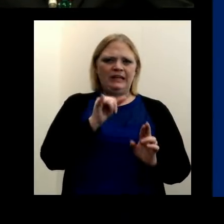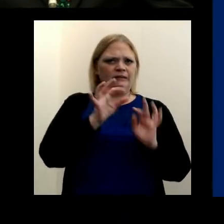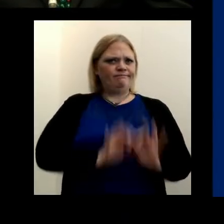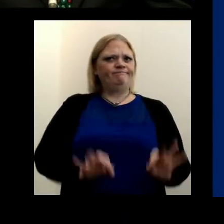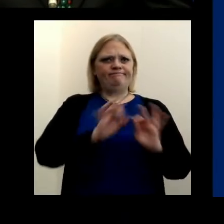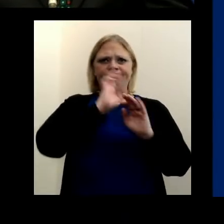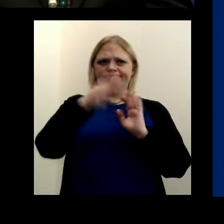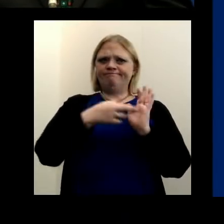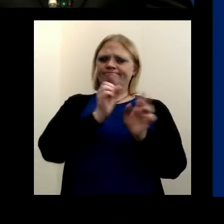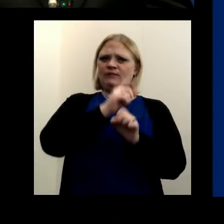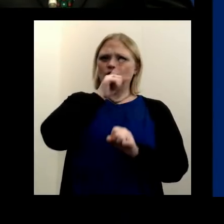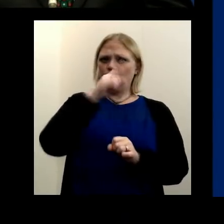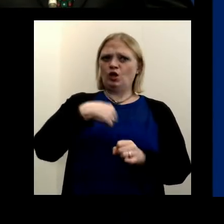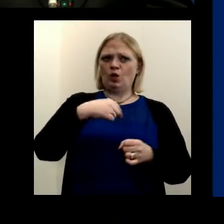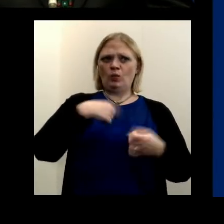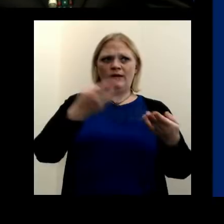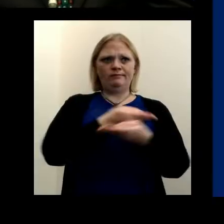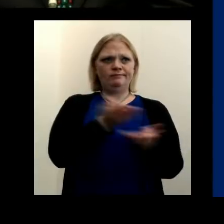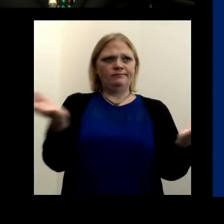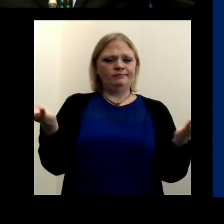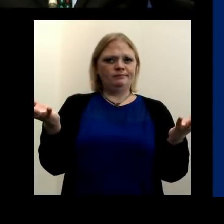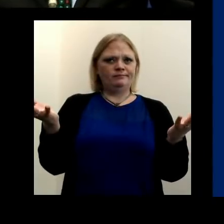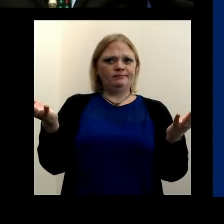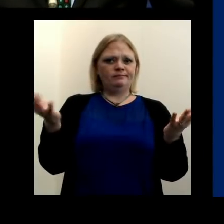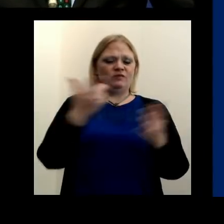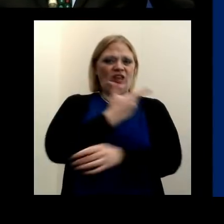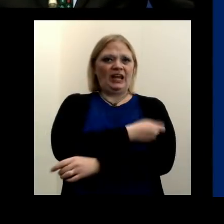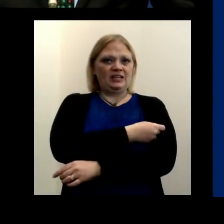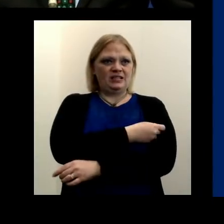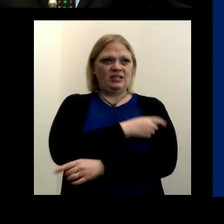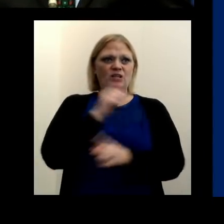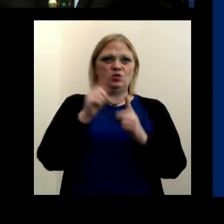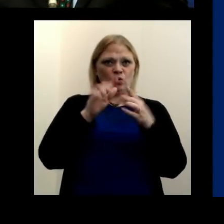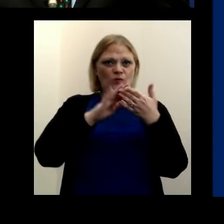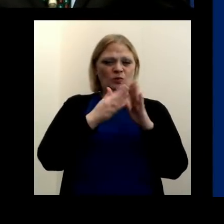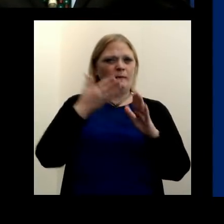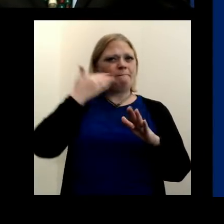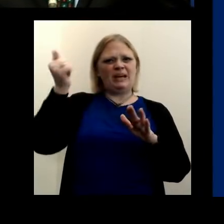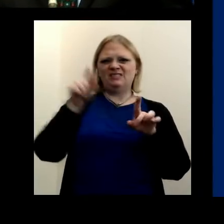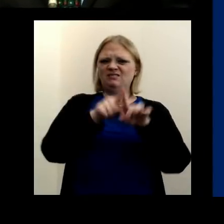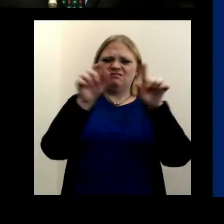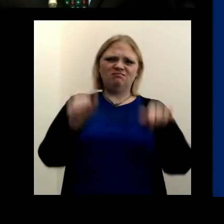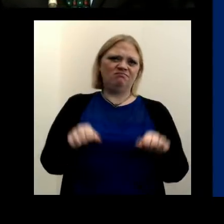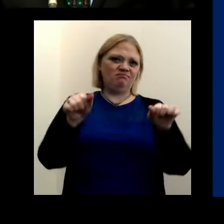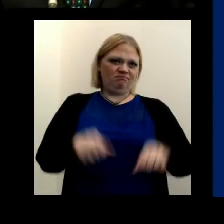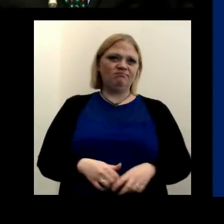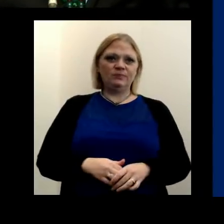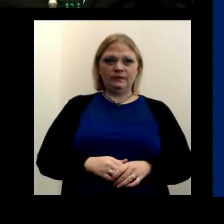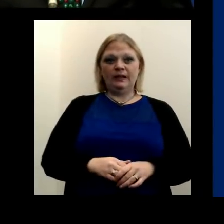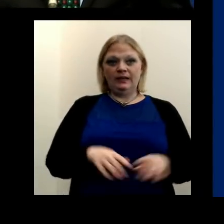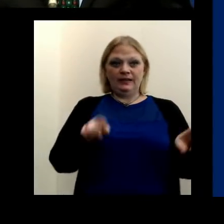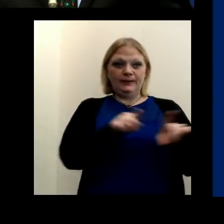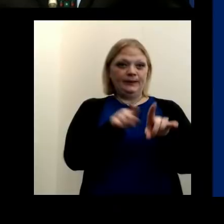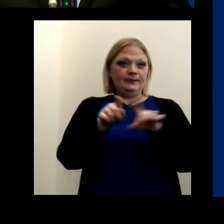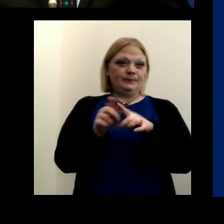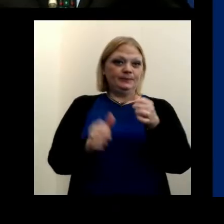which is ensure that we are delivering the vaccine for the greater community as best as we possibly can. Also assisting John and